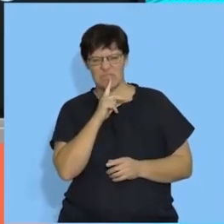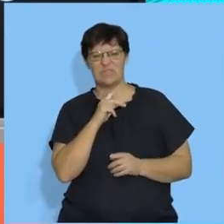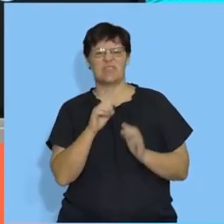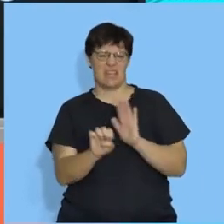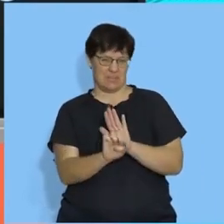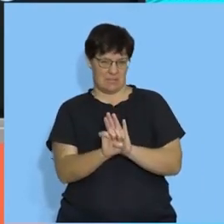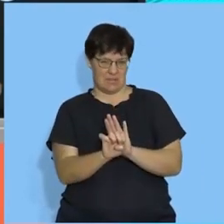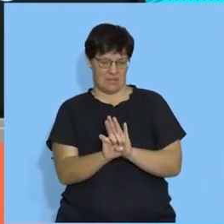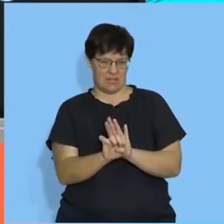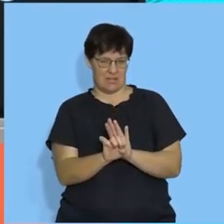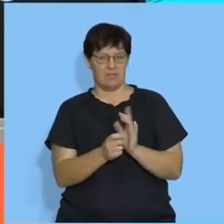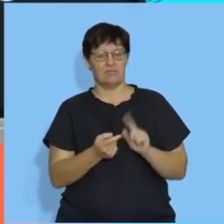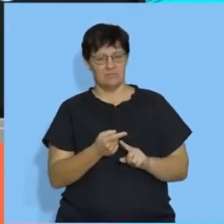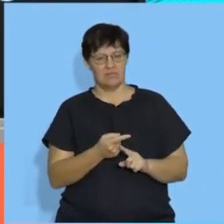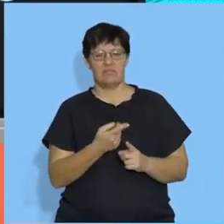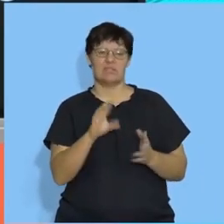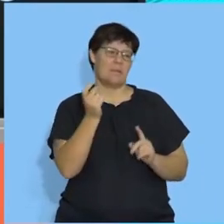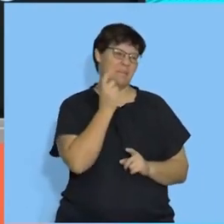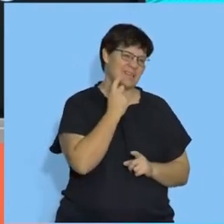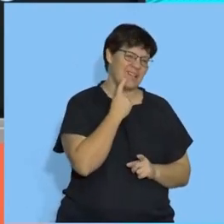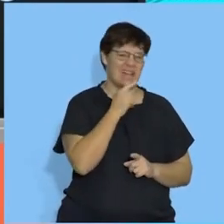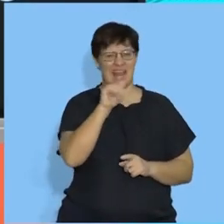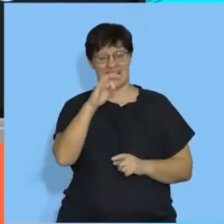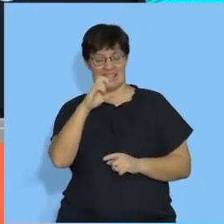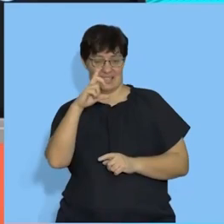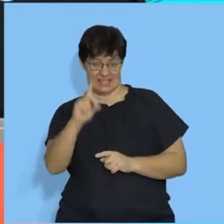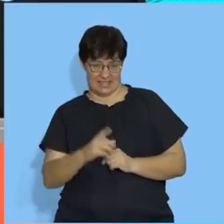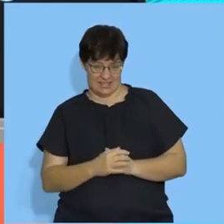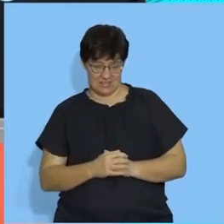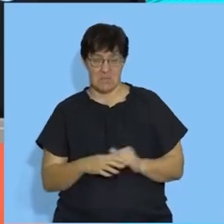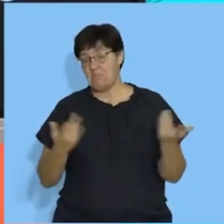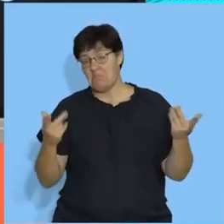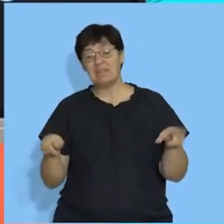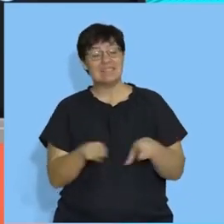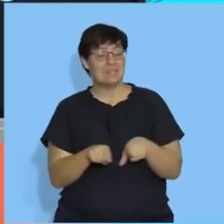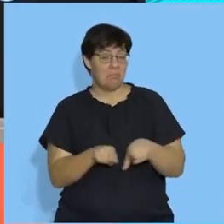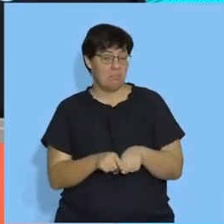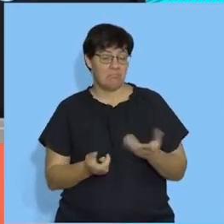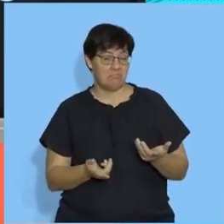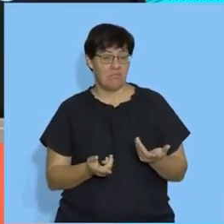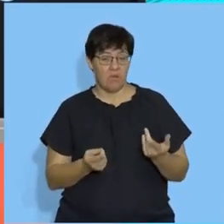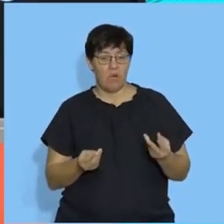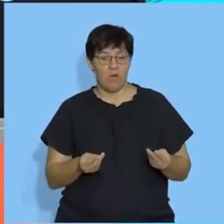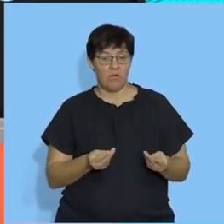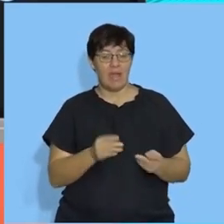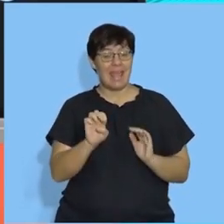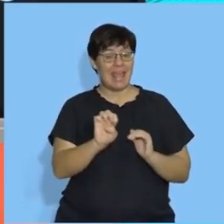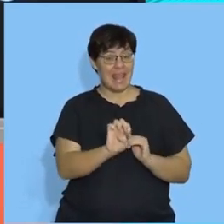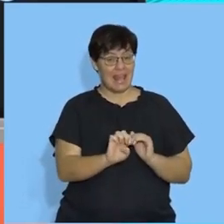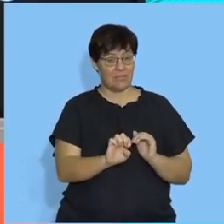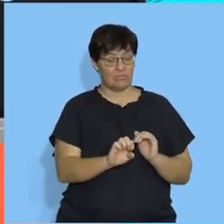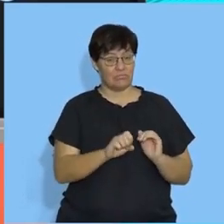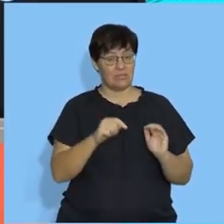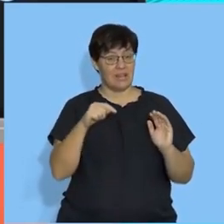reactions that involve metal and acids. Or you can think of the same reaction in terms of the transfer of electrons. Now we'll try and look at